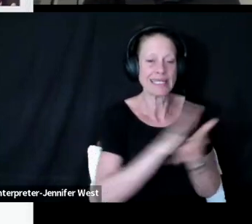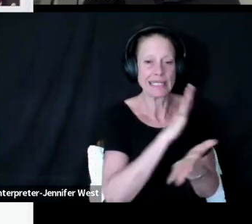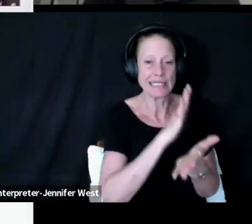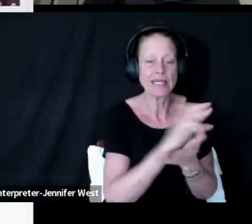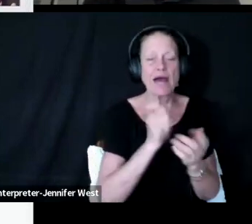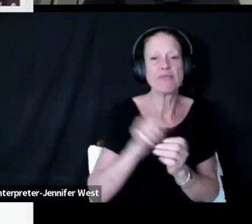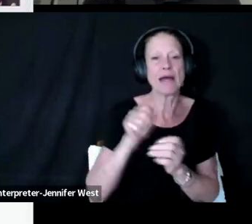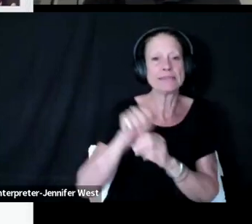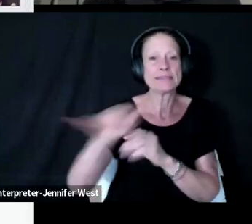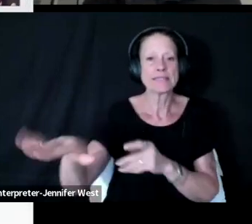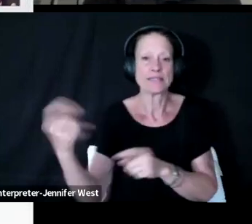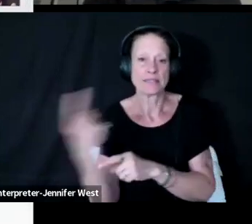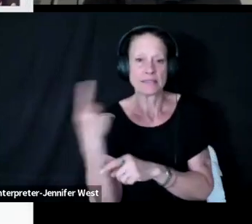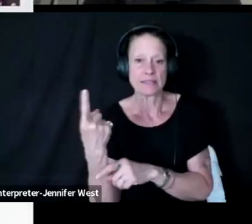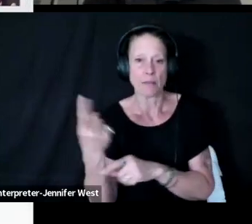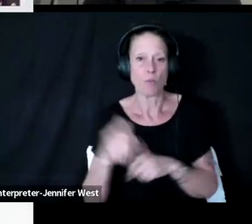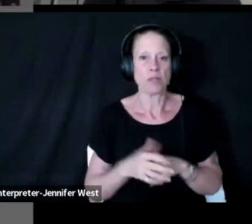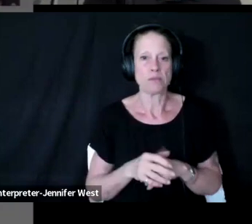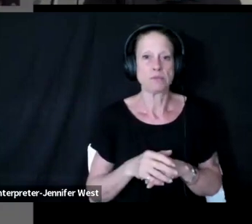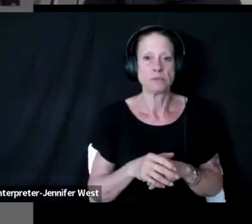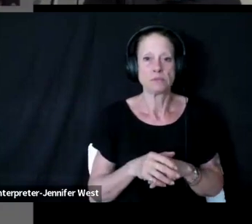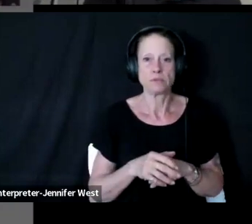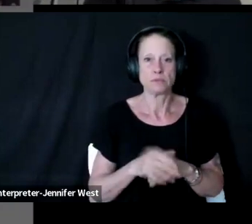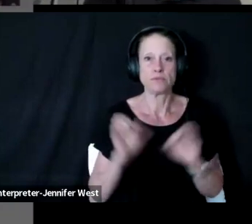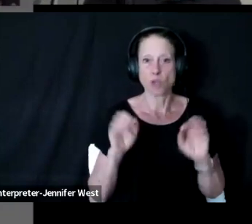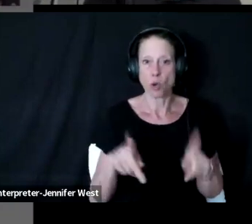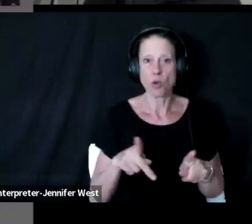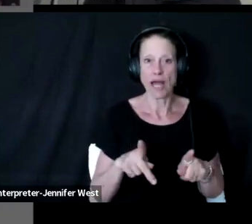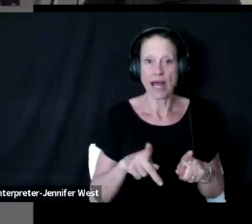document. All right.